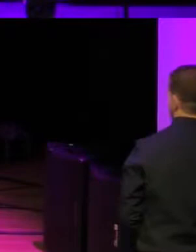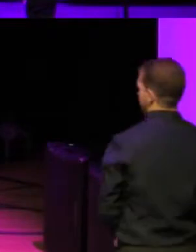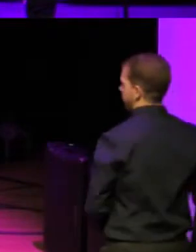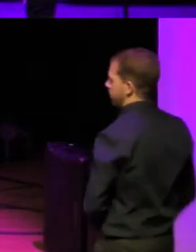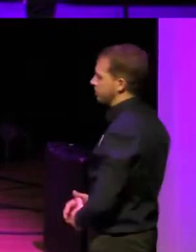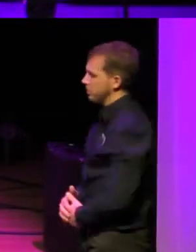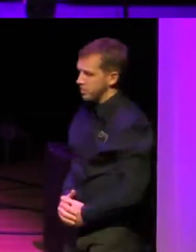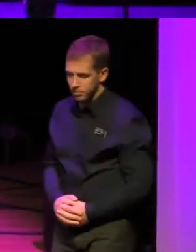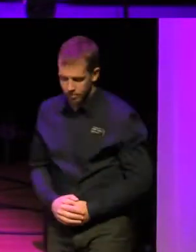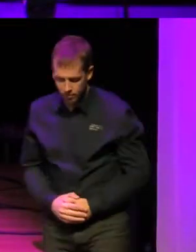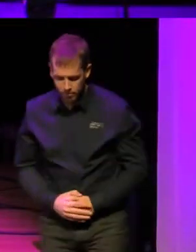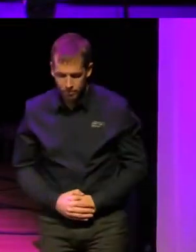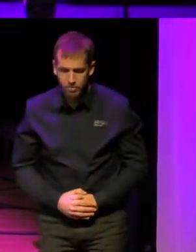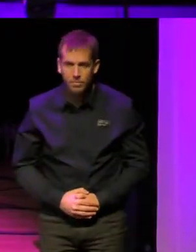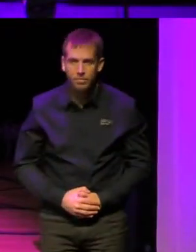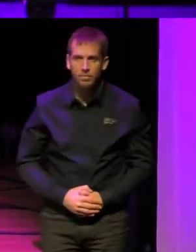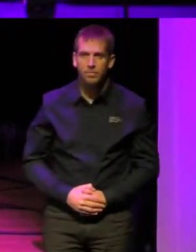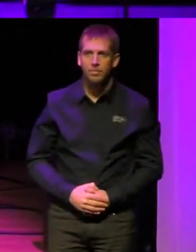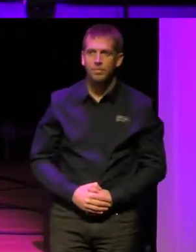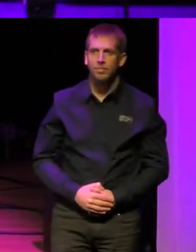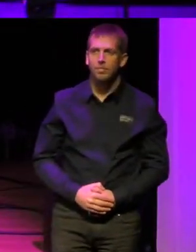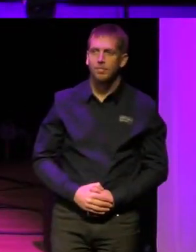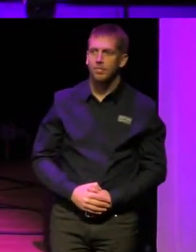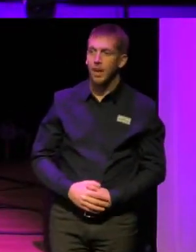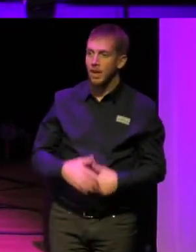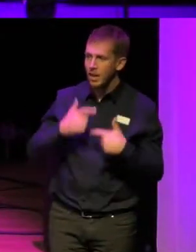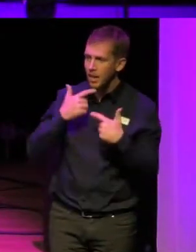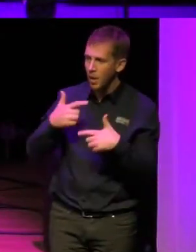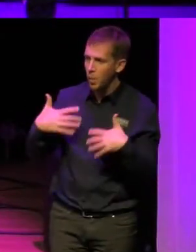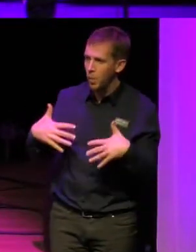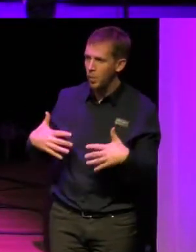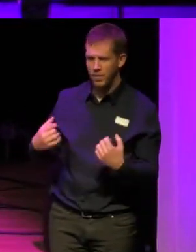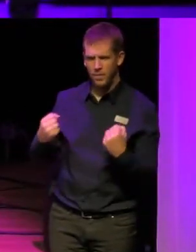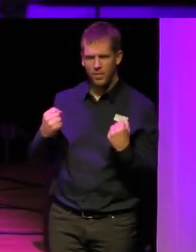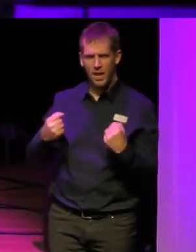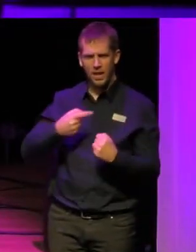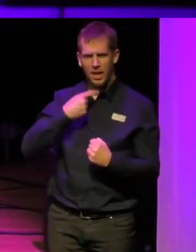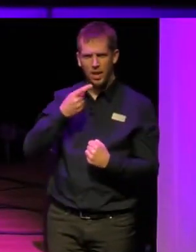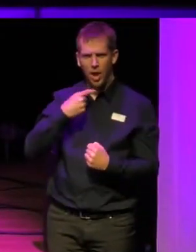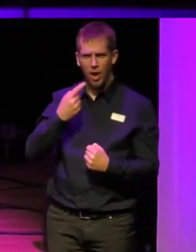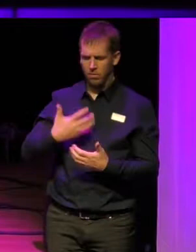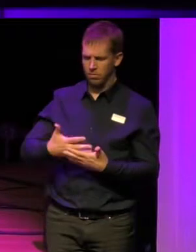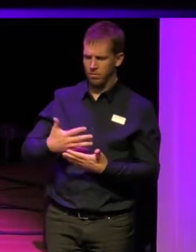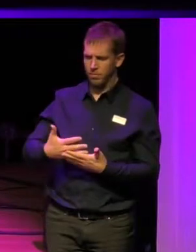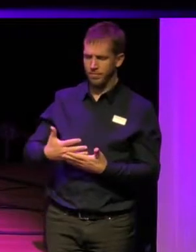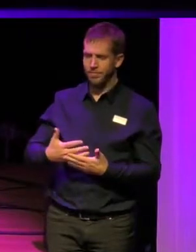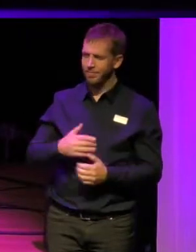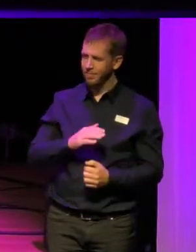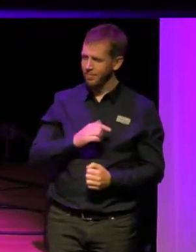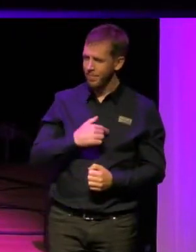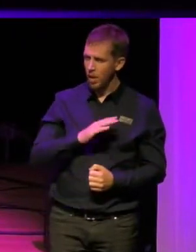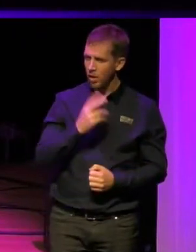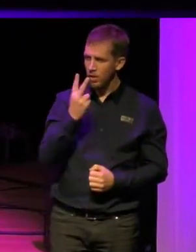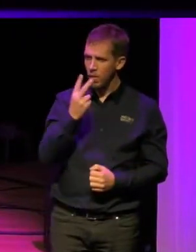Thank you, Tuli. Thank you so much for a very important speech. I have two questions. The first